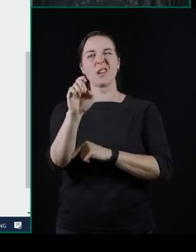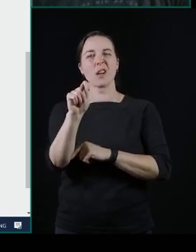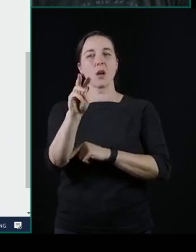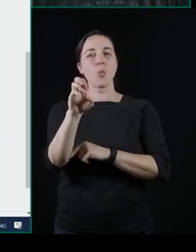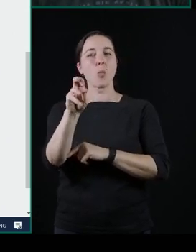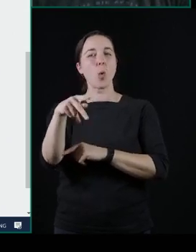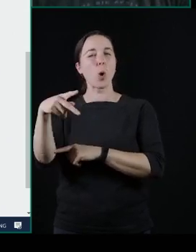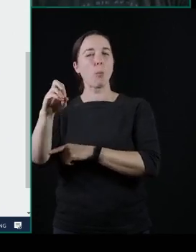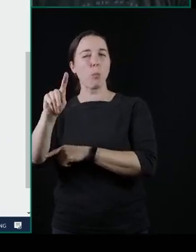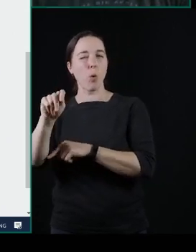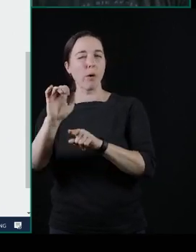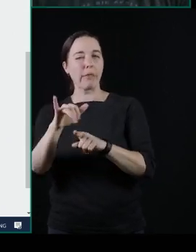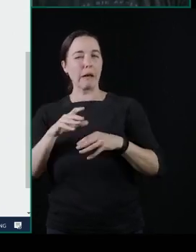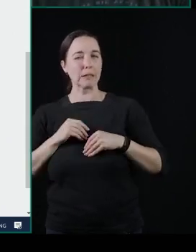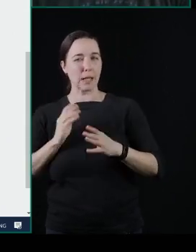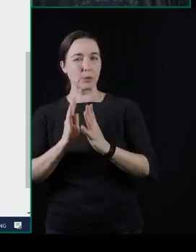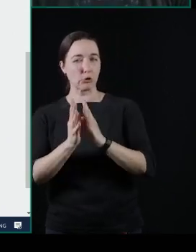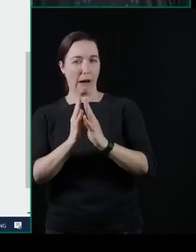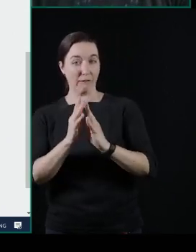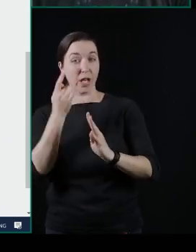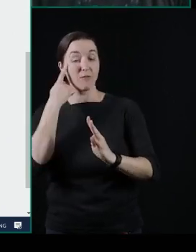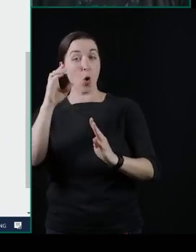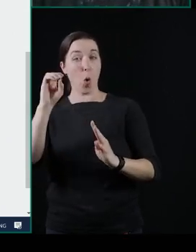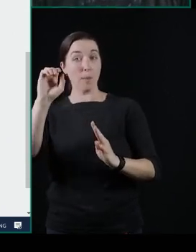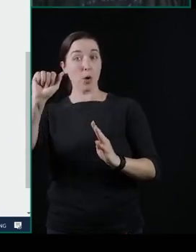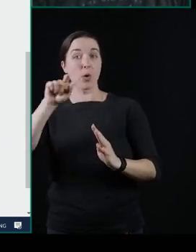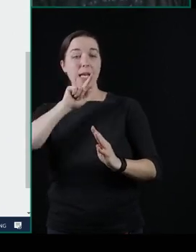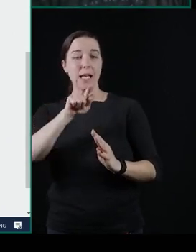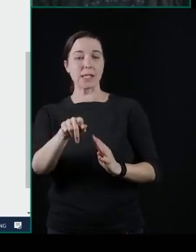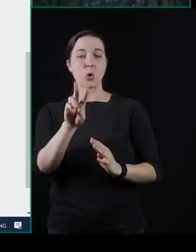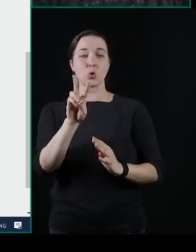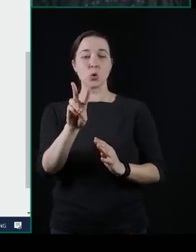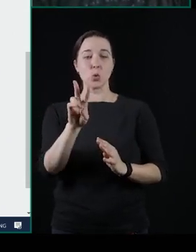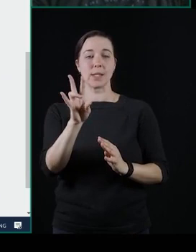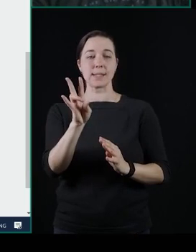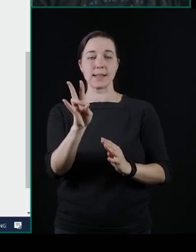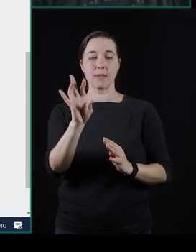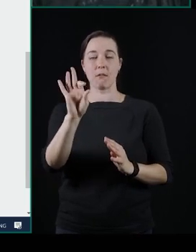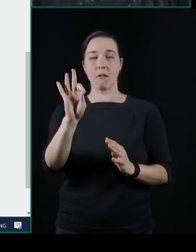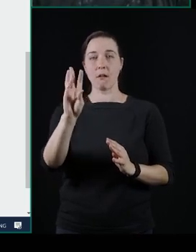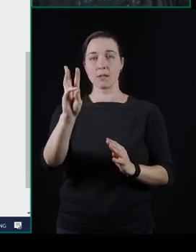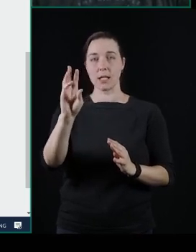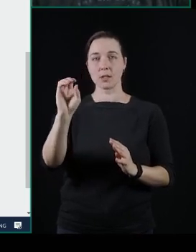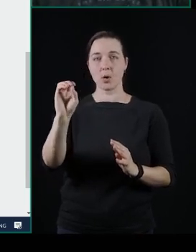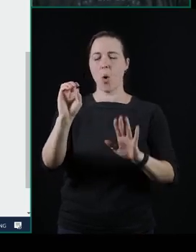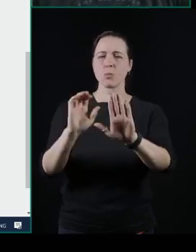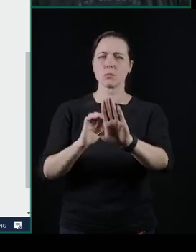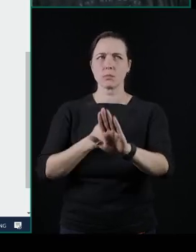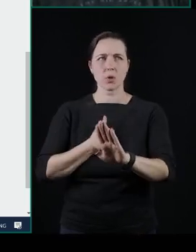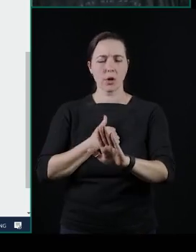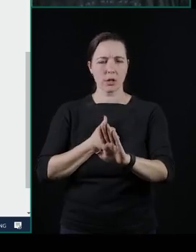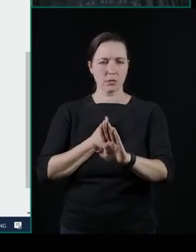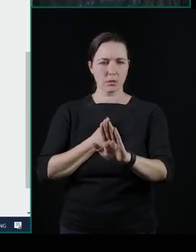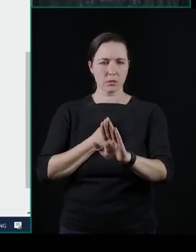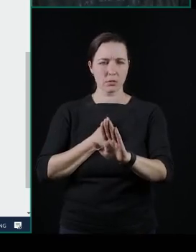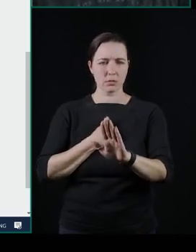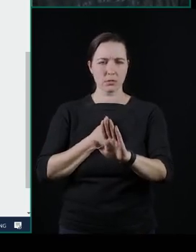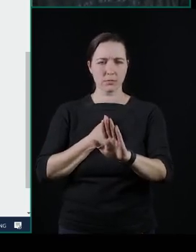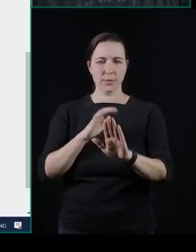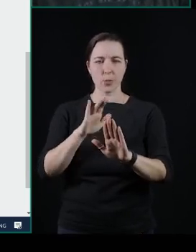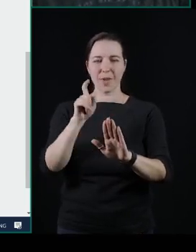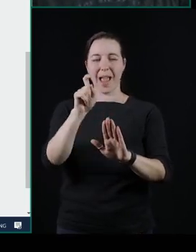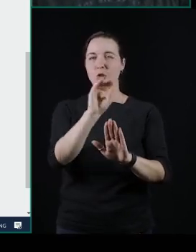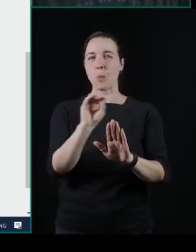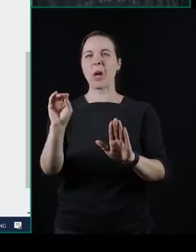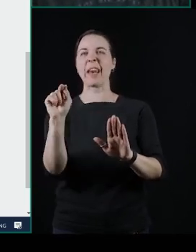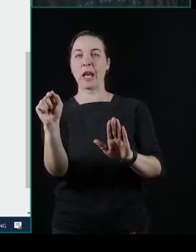game accepts traffic. So for Open Arena, it's 27960. Oh, sorry, I